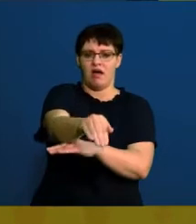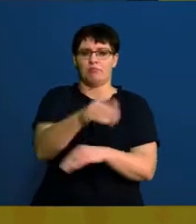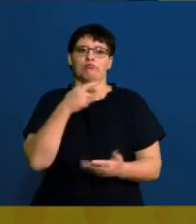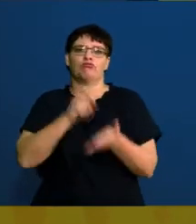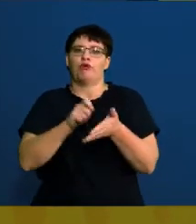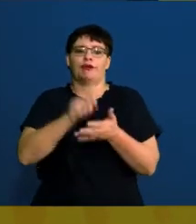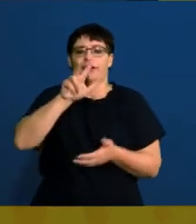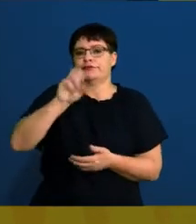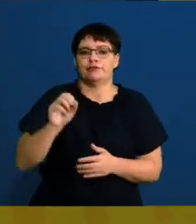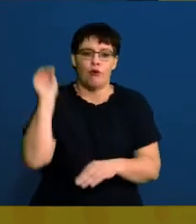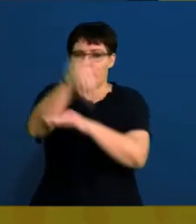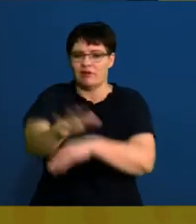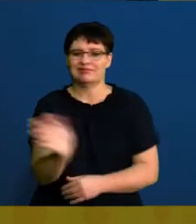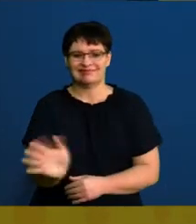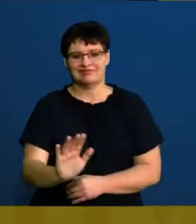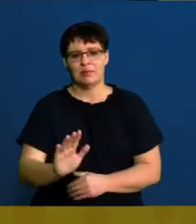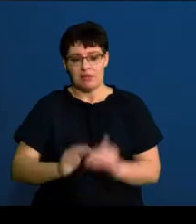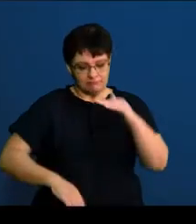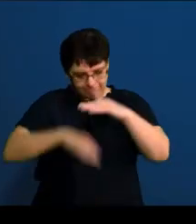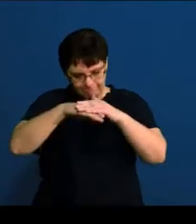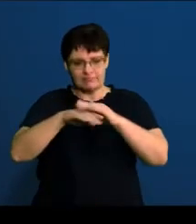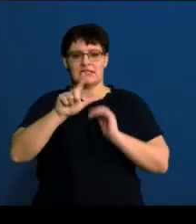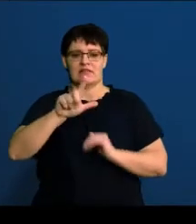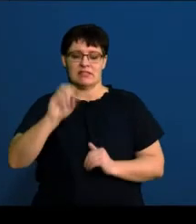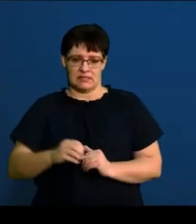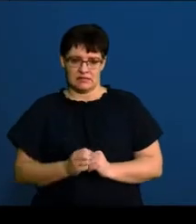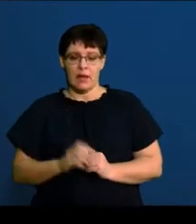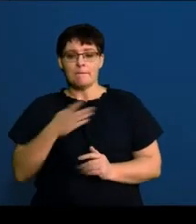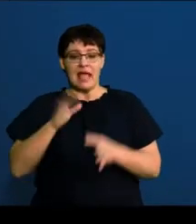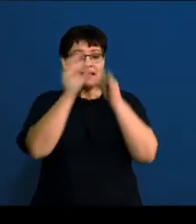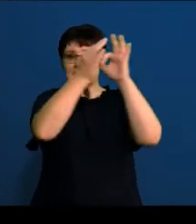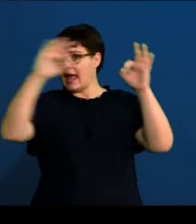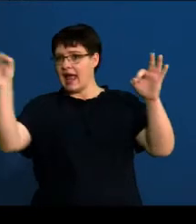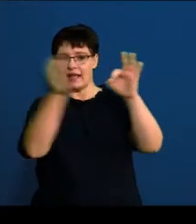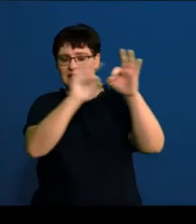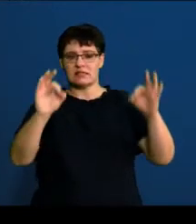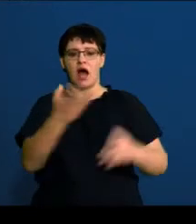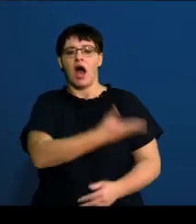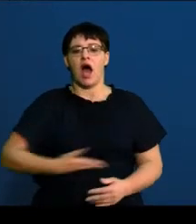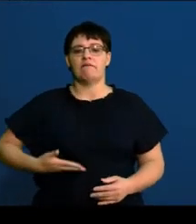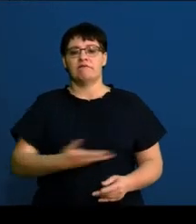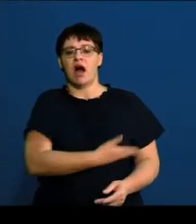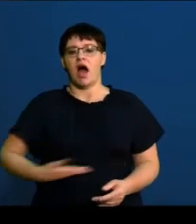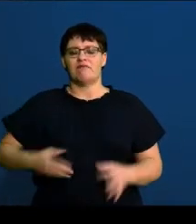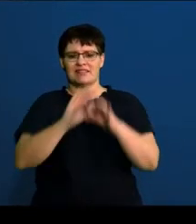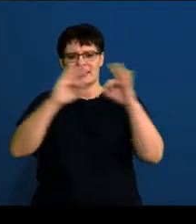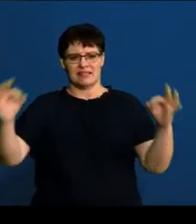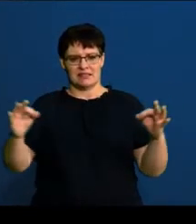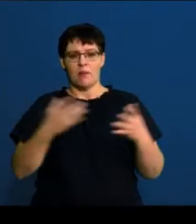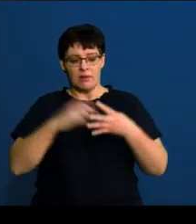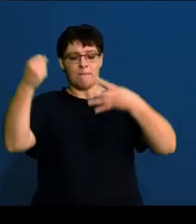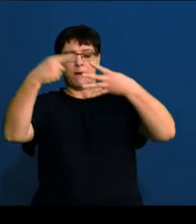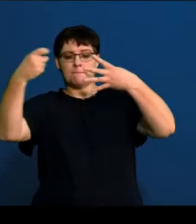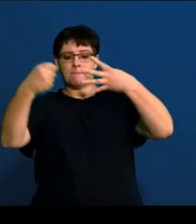section, so we must not exceed that. They write out incomplete sentences. As much as we are requested to respond in